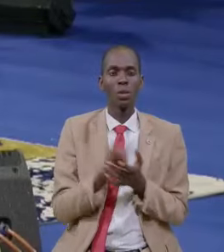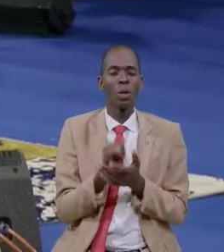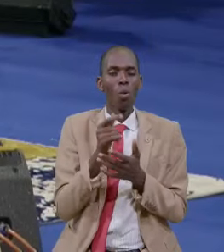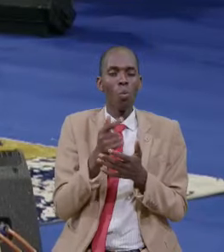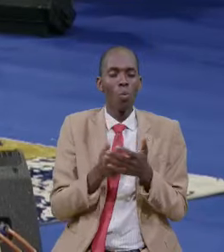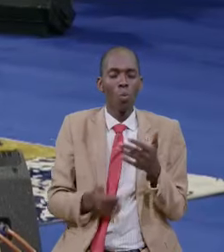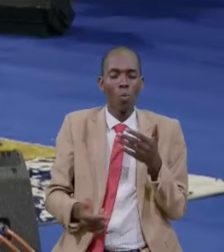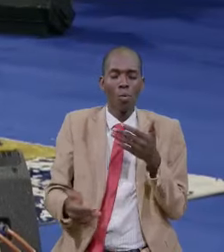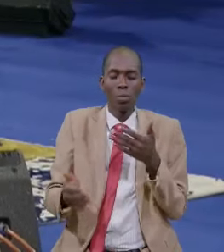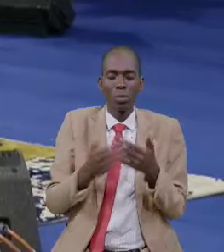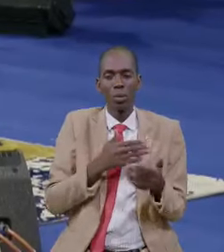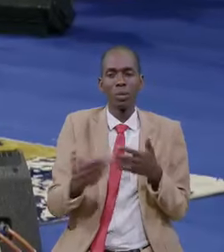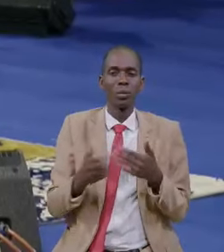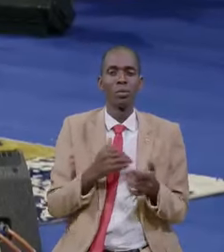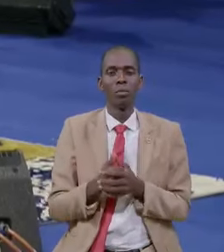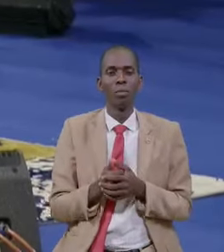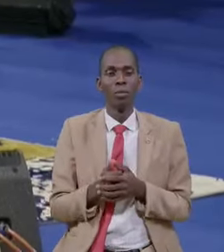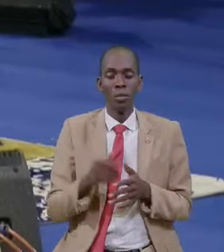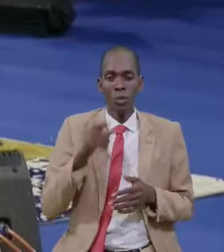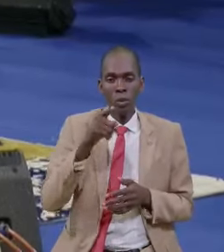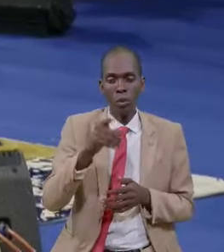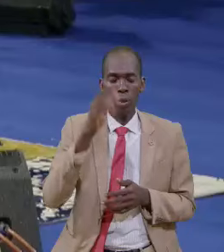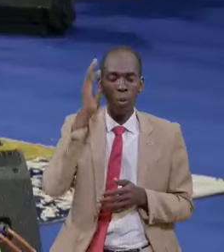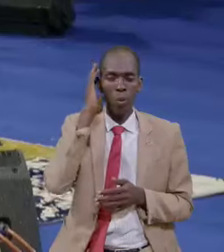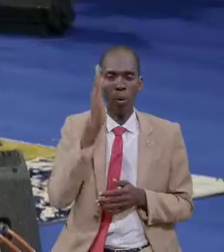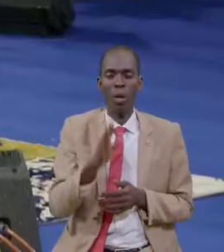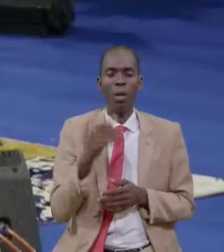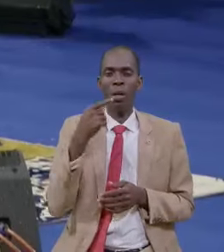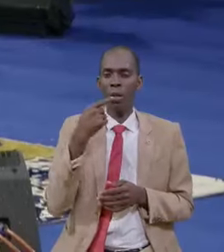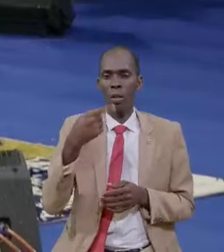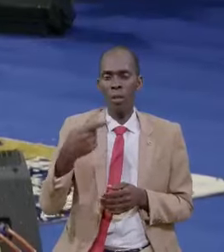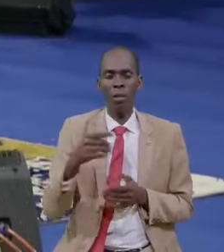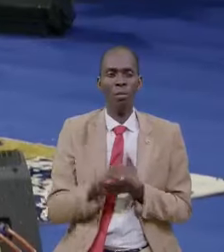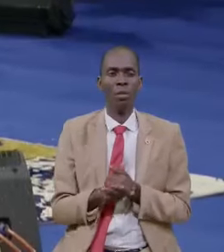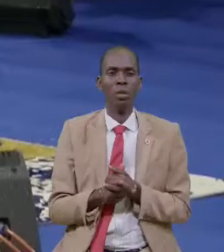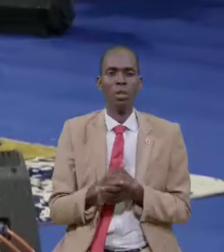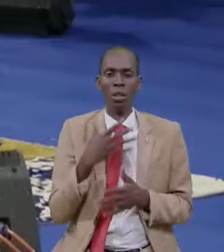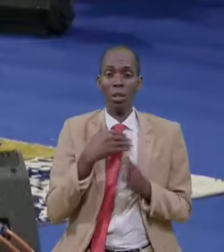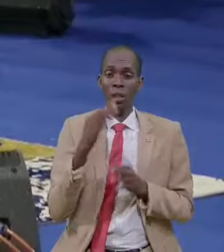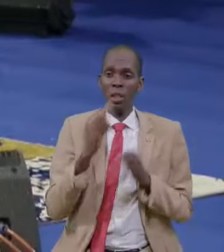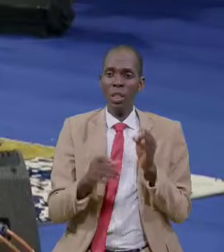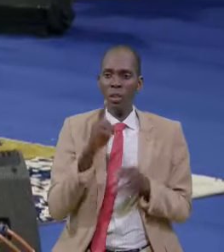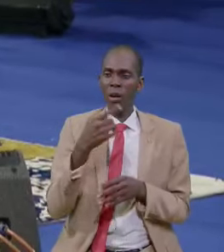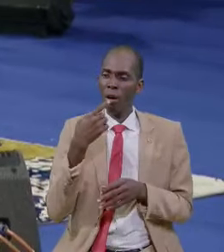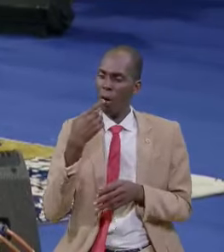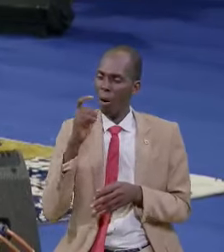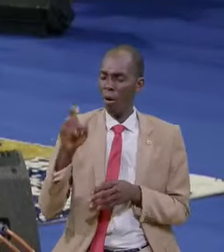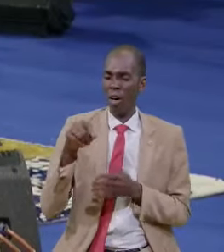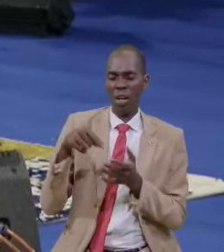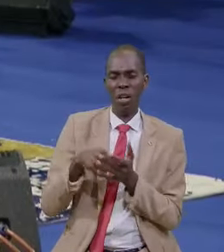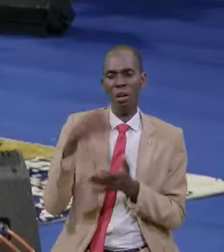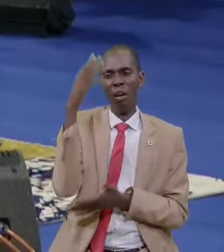whatsoever ye shall say, and if you say to this mountain,